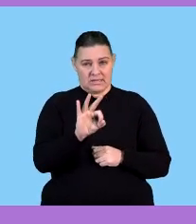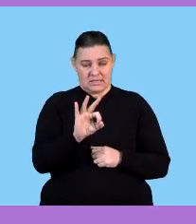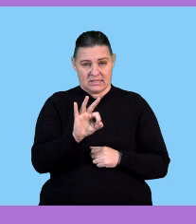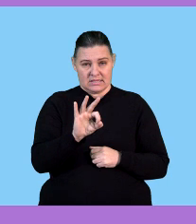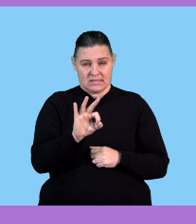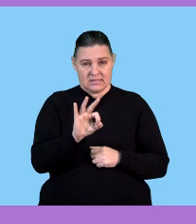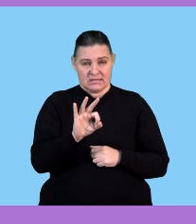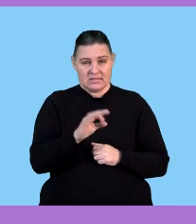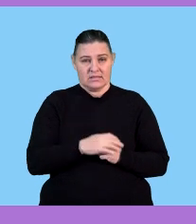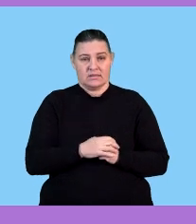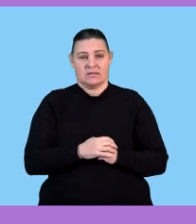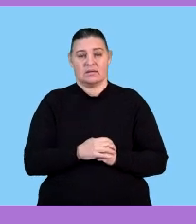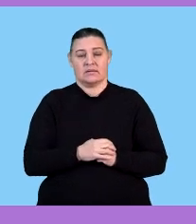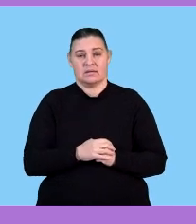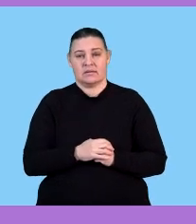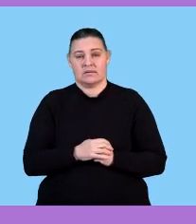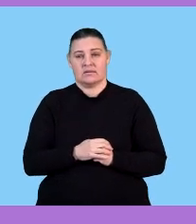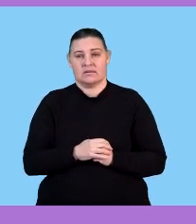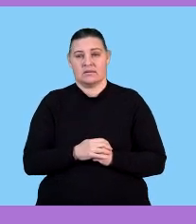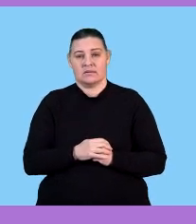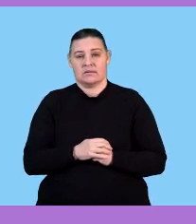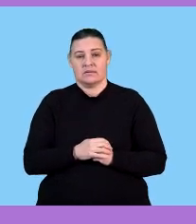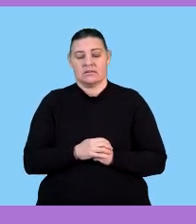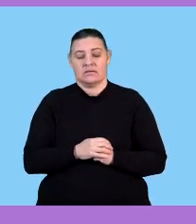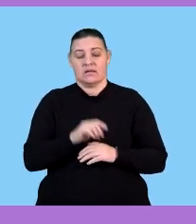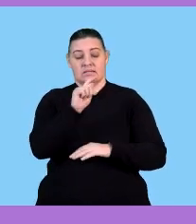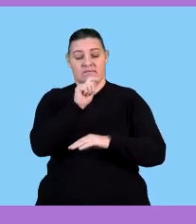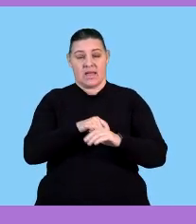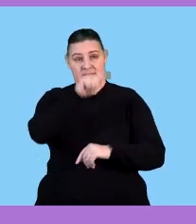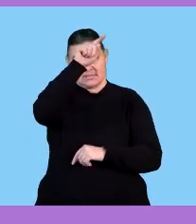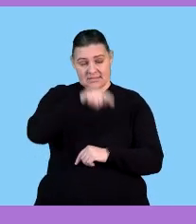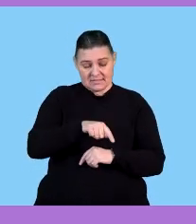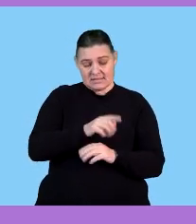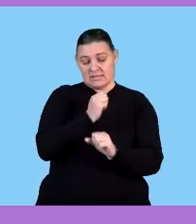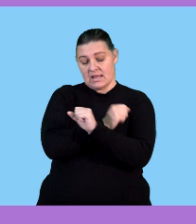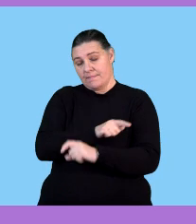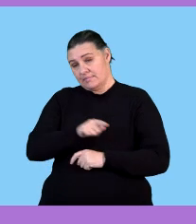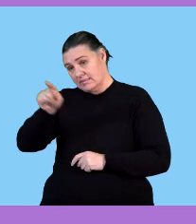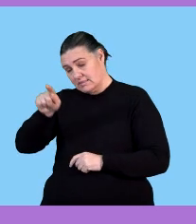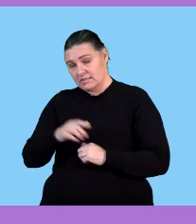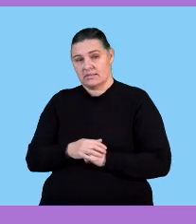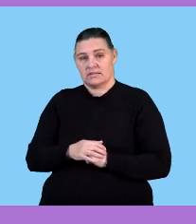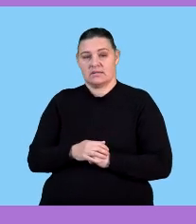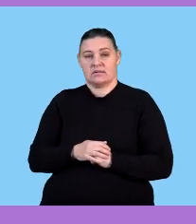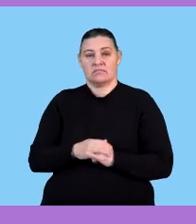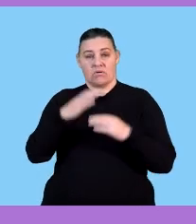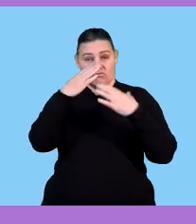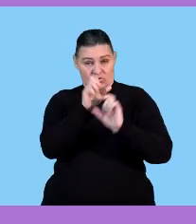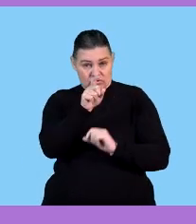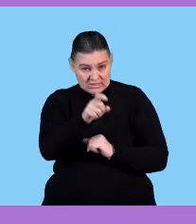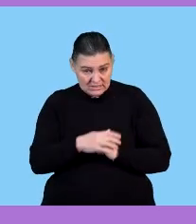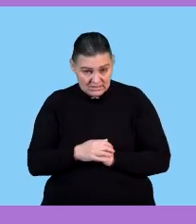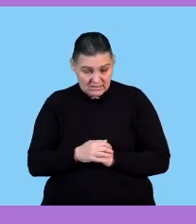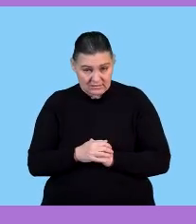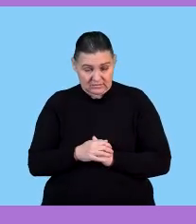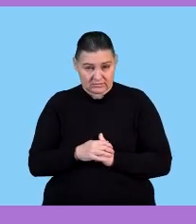9,3. We want to find that guy. So I'm going to divide there, going to times there. Nice, we're